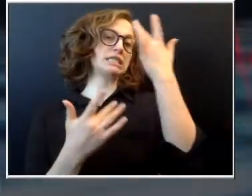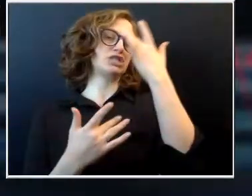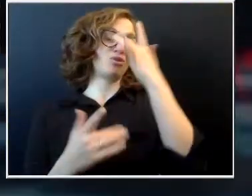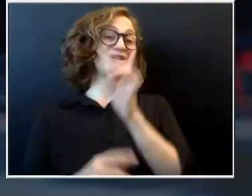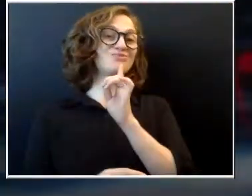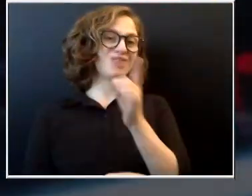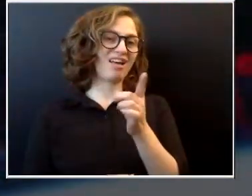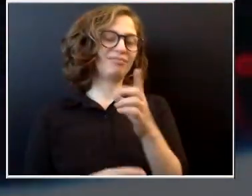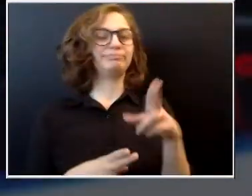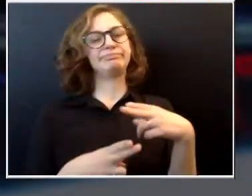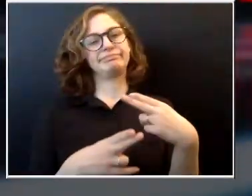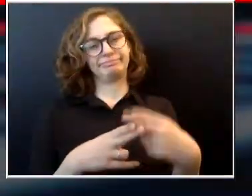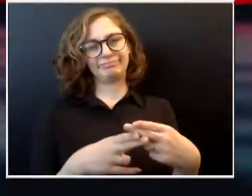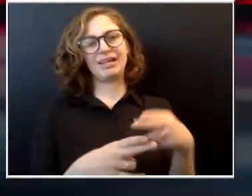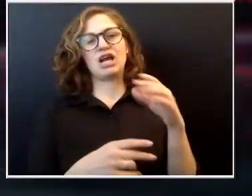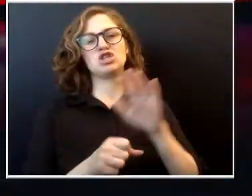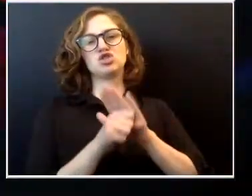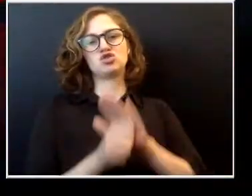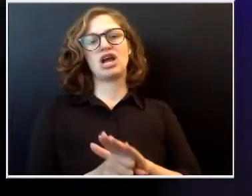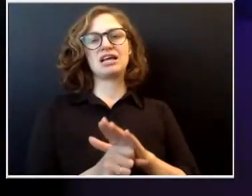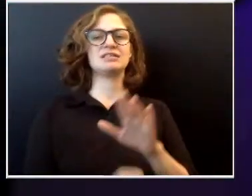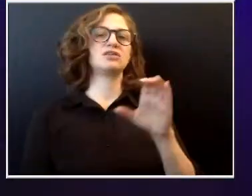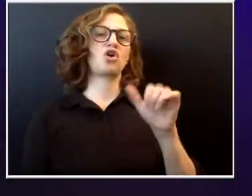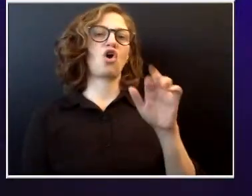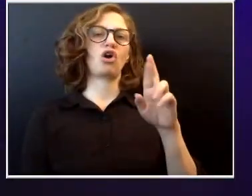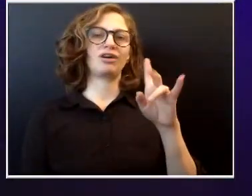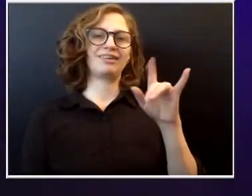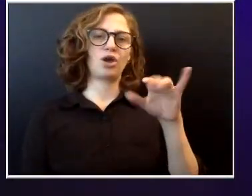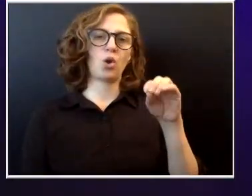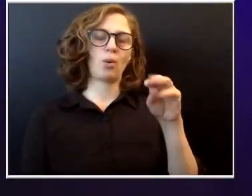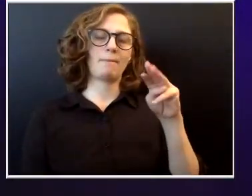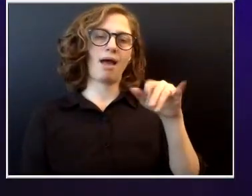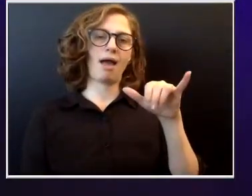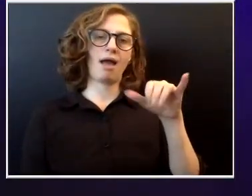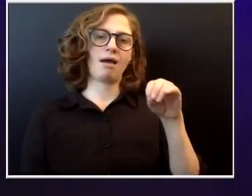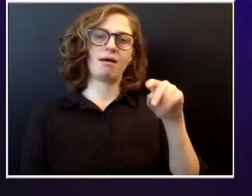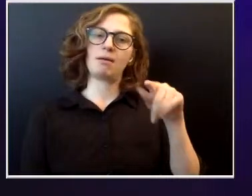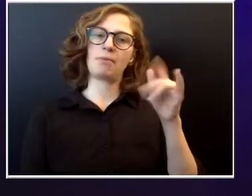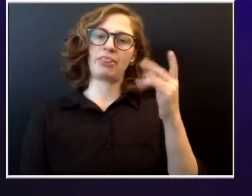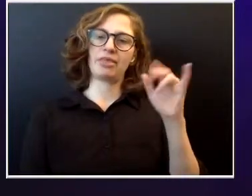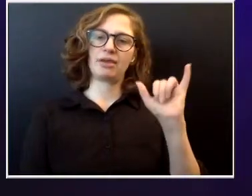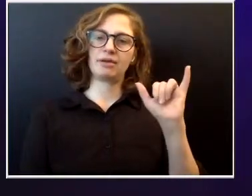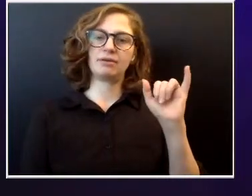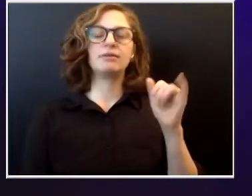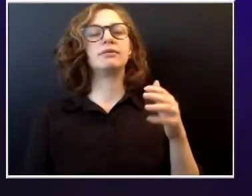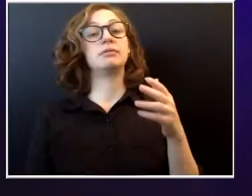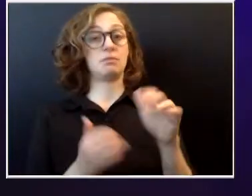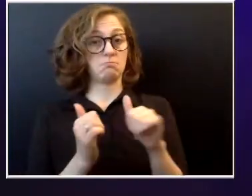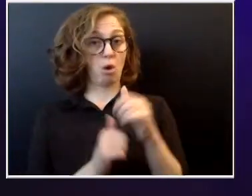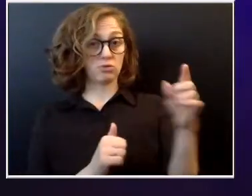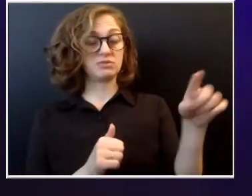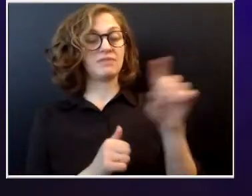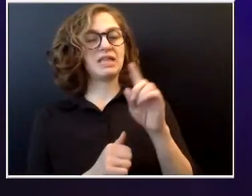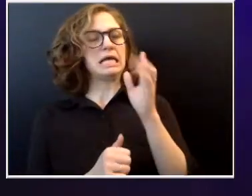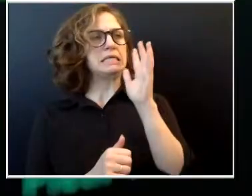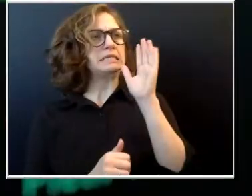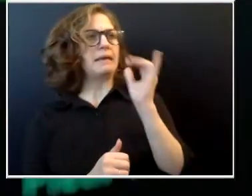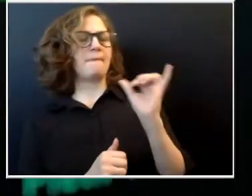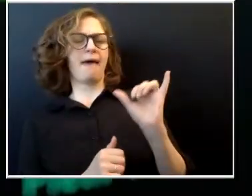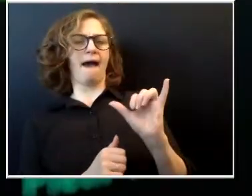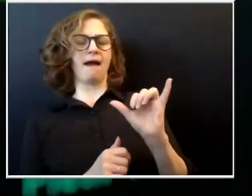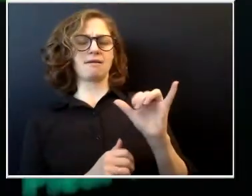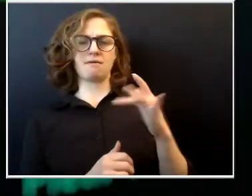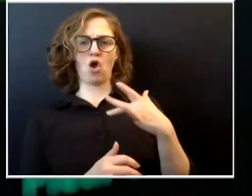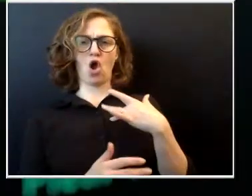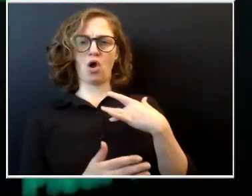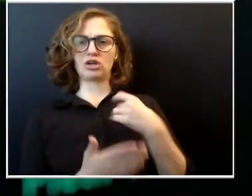stress cardiomyopathy. Most of these patients present like people who are actually having heart attacks, so chest pain, shortness of breath. A lot of the data